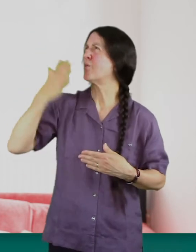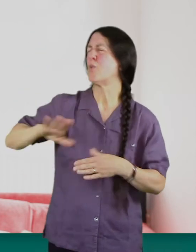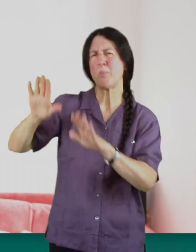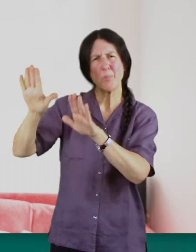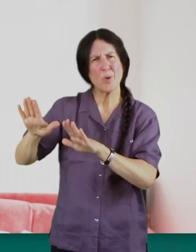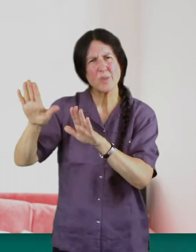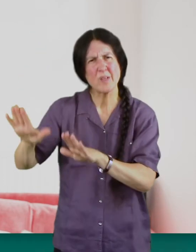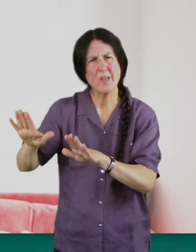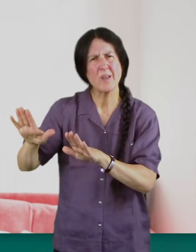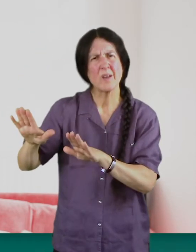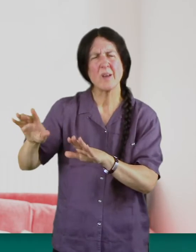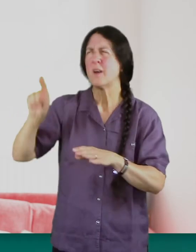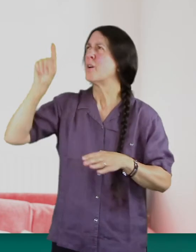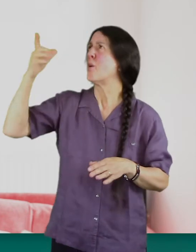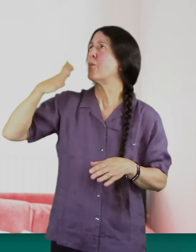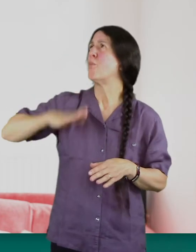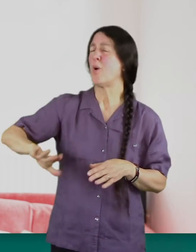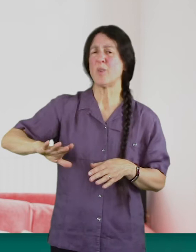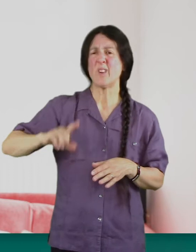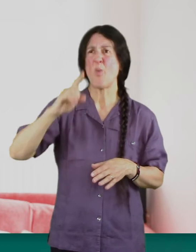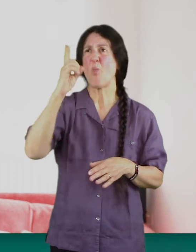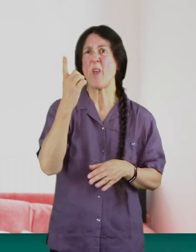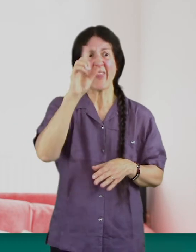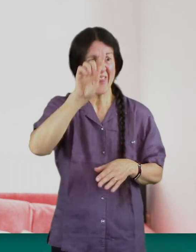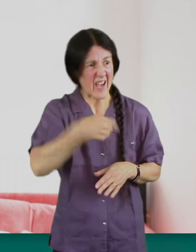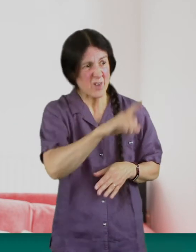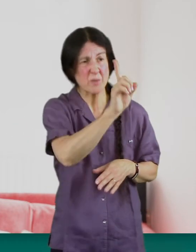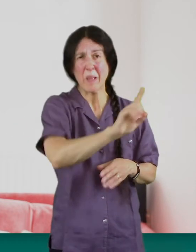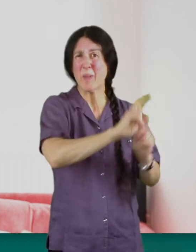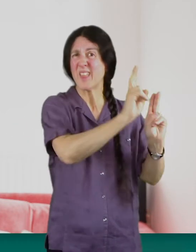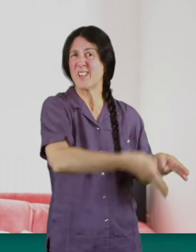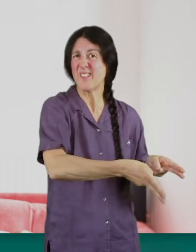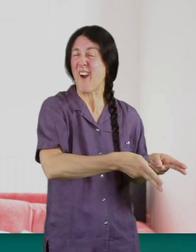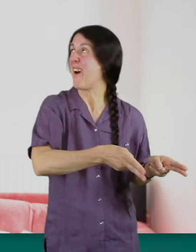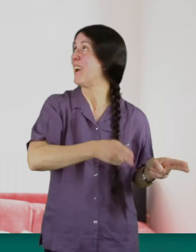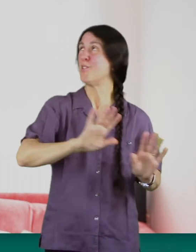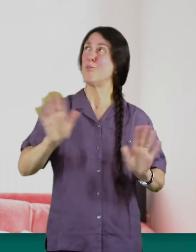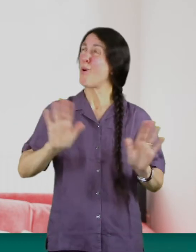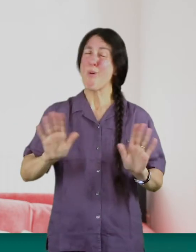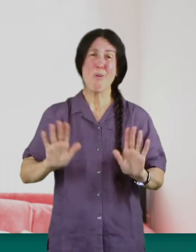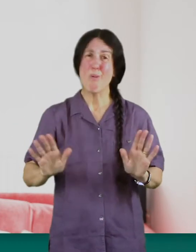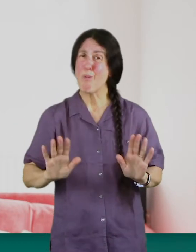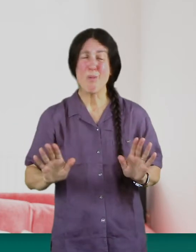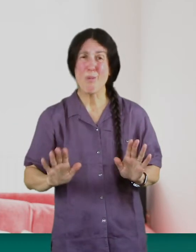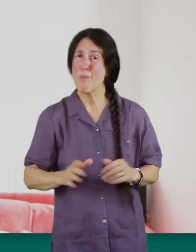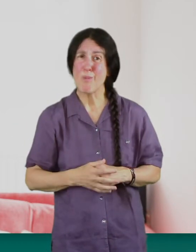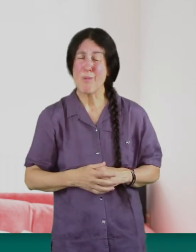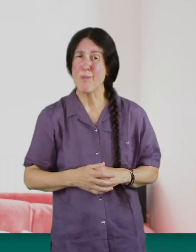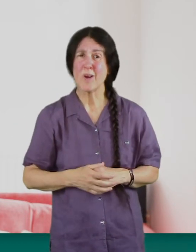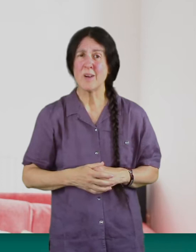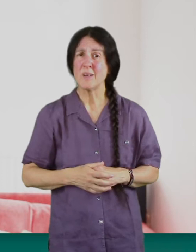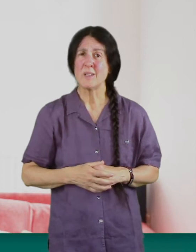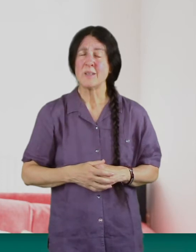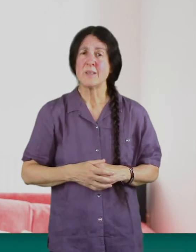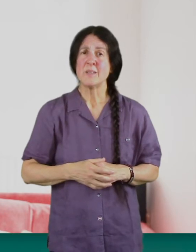Samson's mistakes, his mess, his anger, his fear. And I think that's true. But